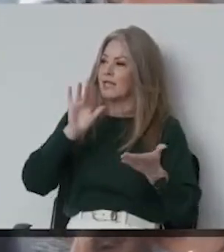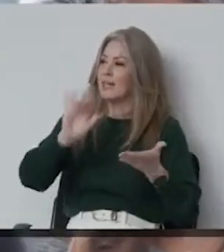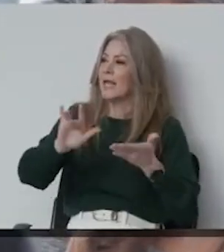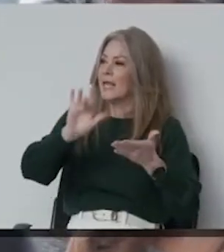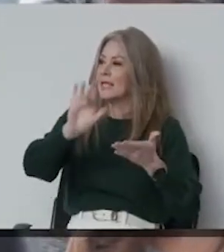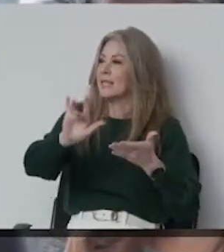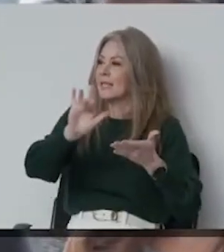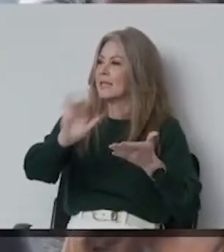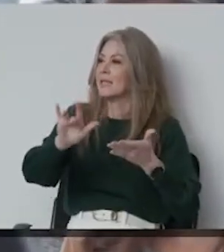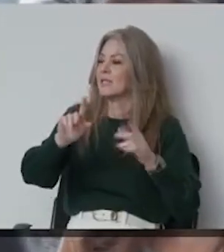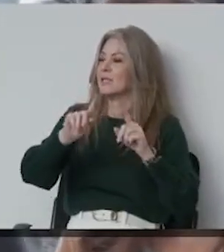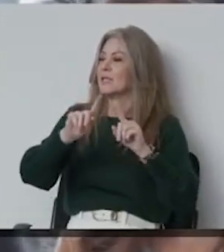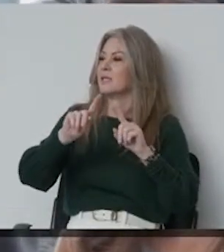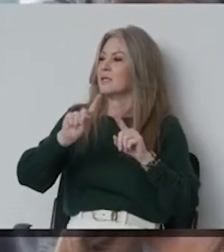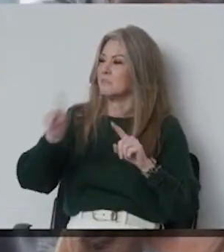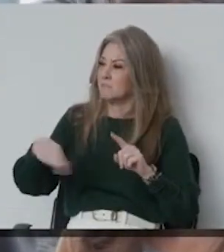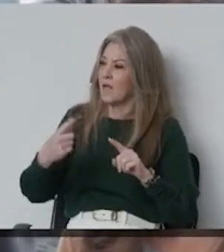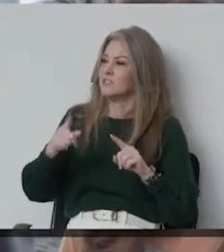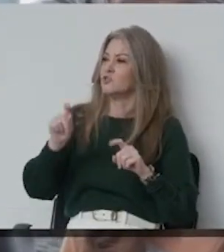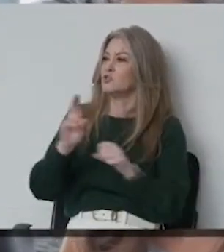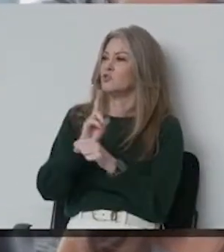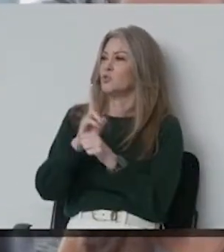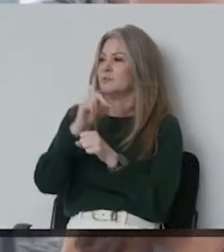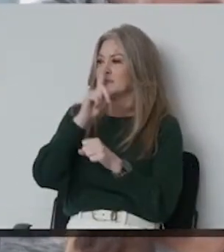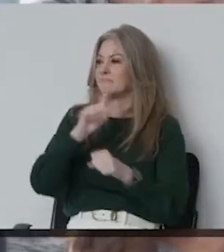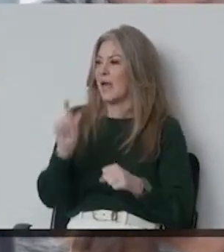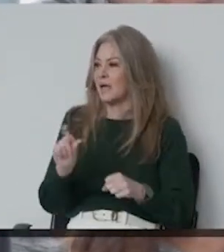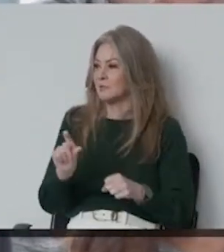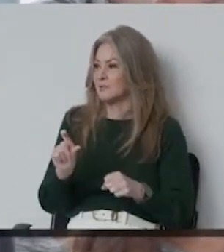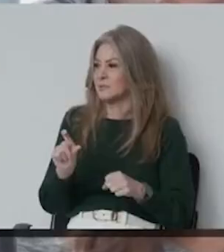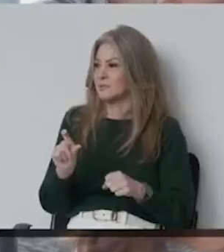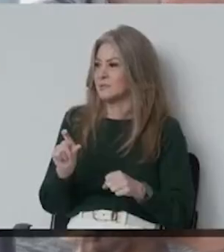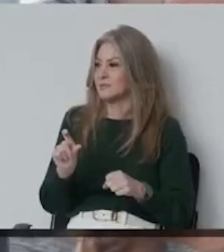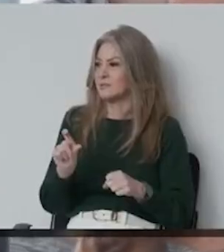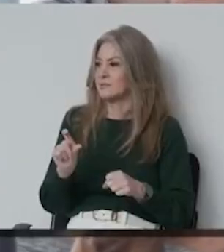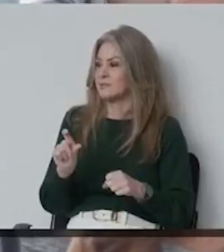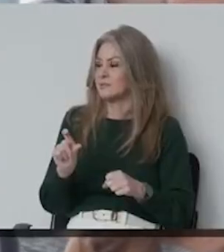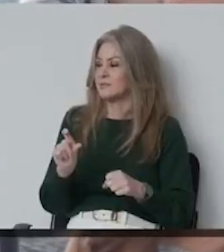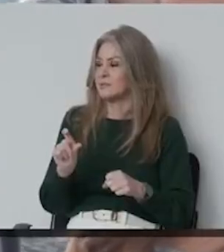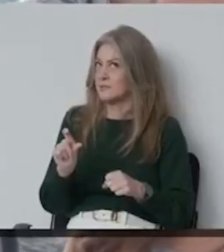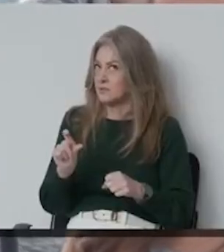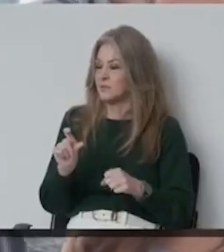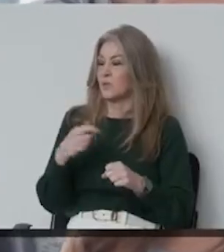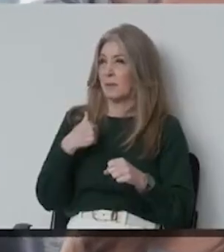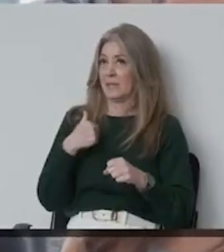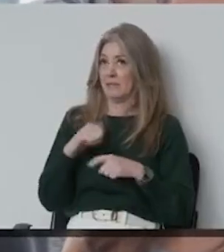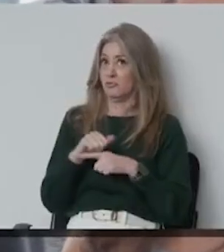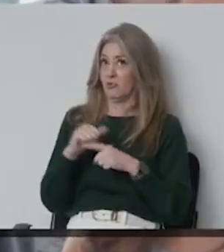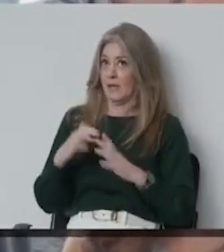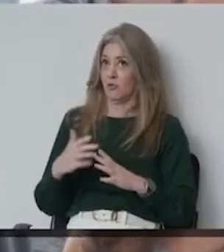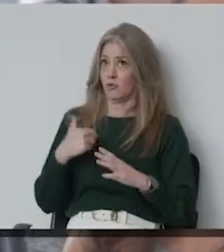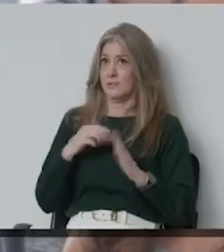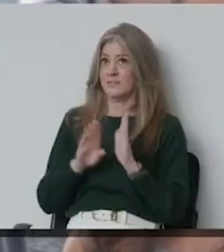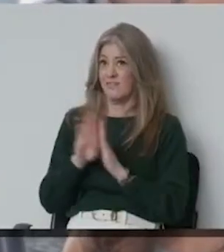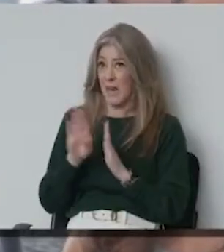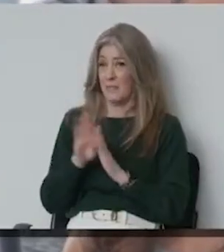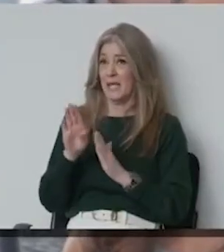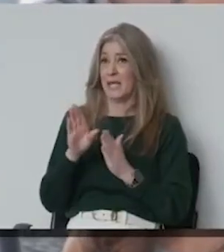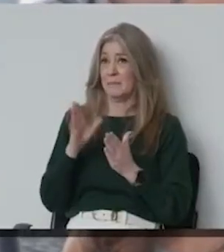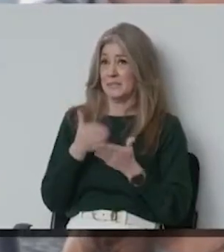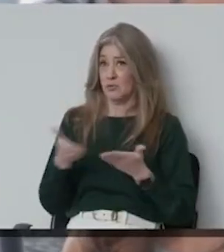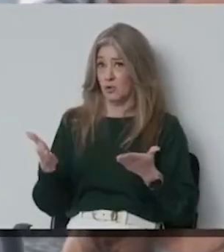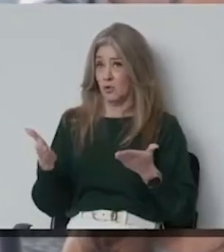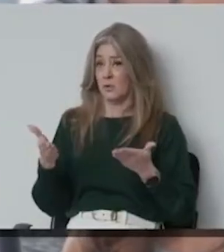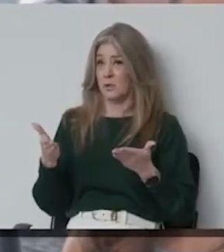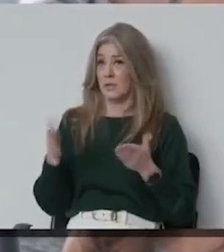because you can only do it with a mouse. And so is there a way, as a trainer that's developing training, is there a way